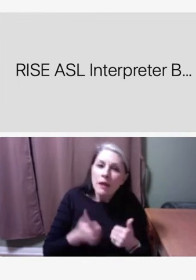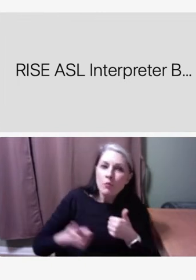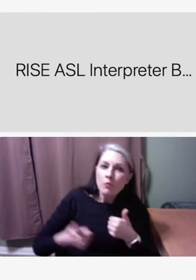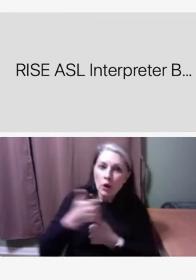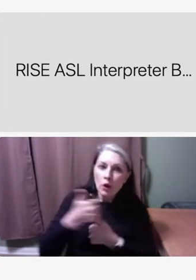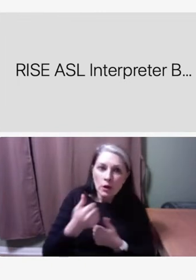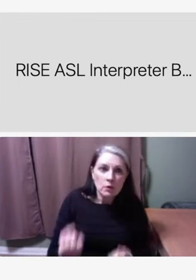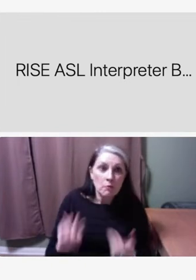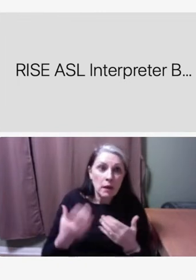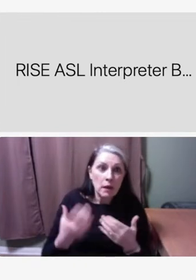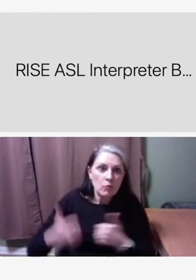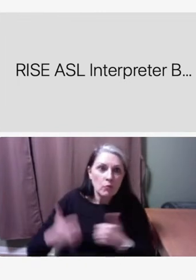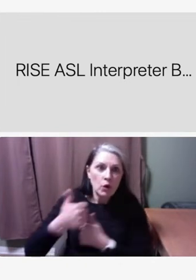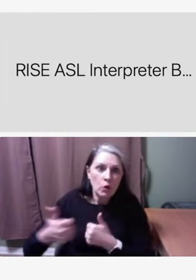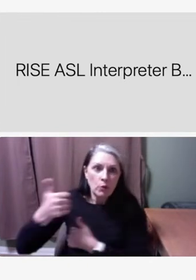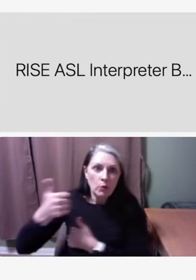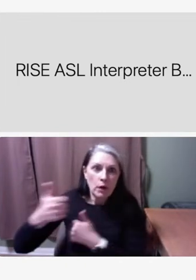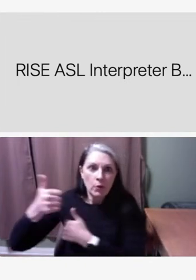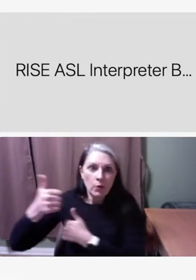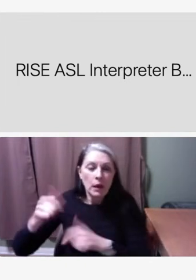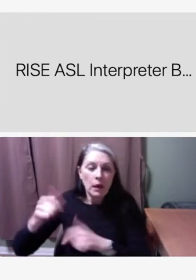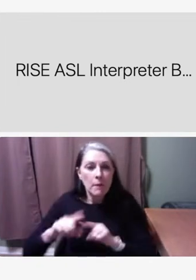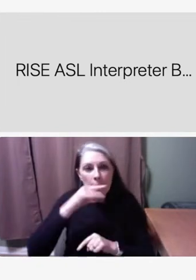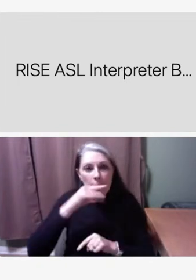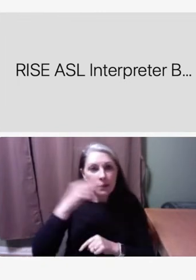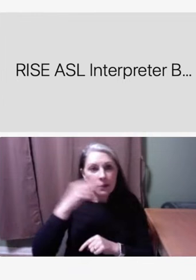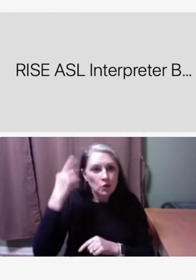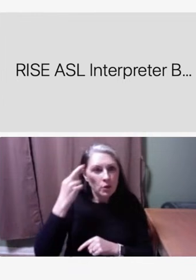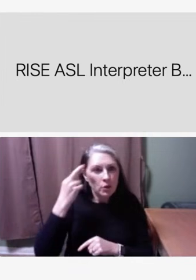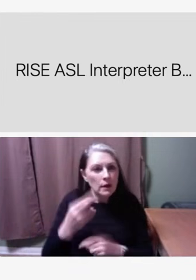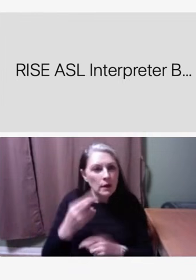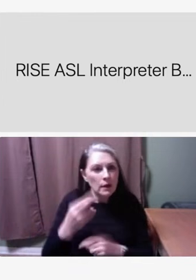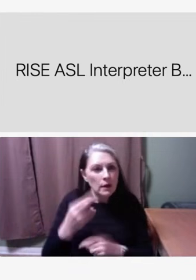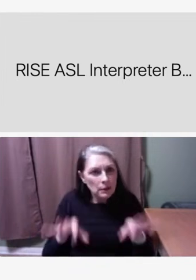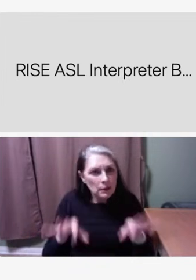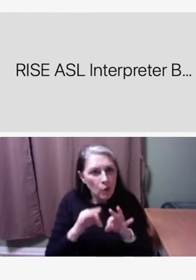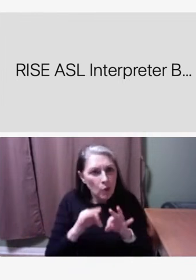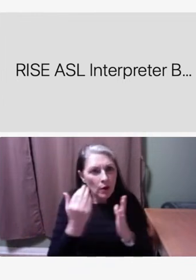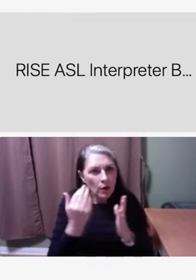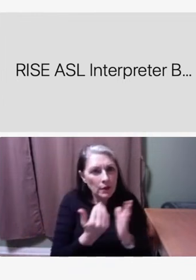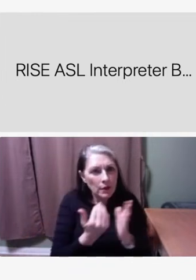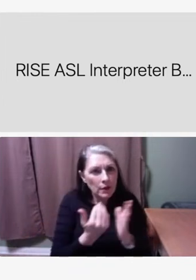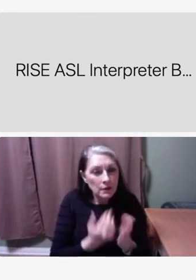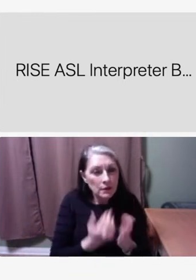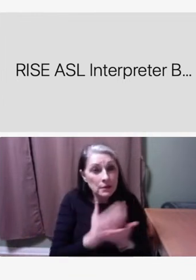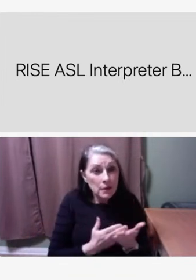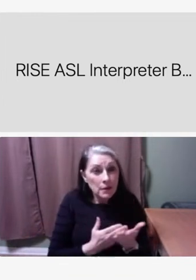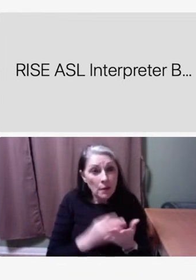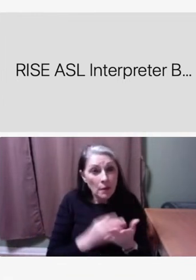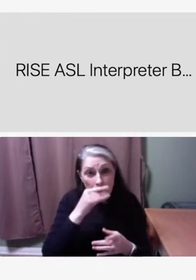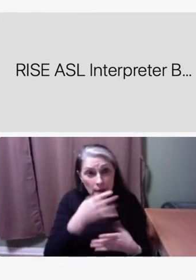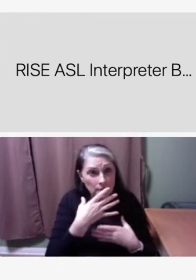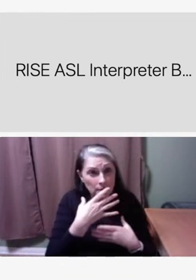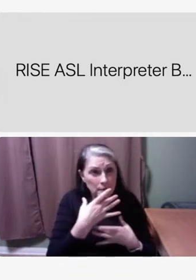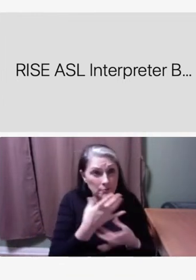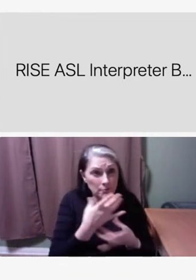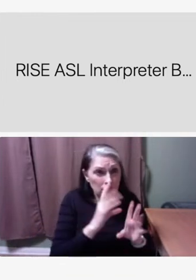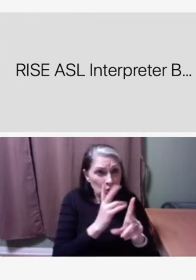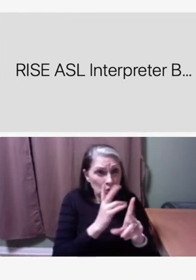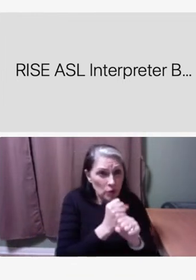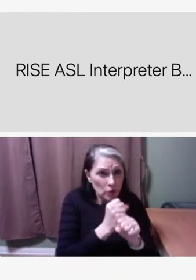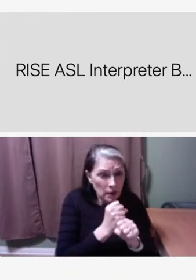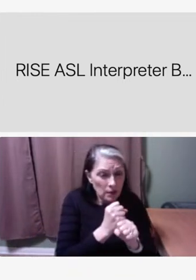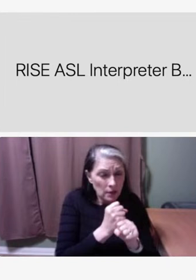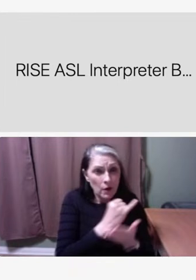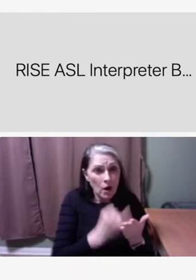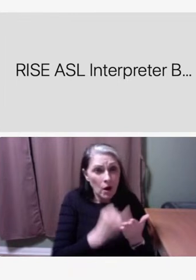do realize that those things are important because some kids are more attracted to art, education, music, and those are important too, and there are careers in